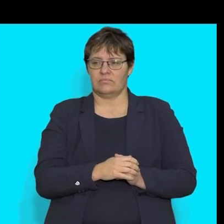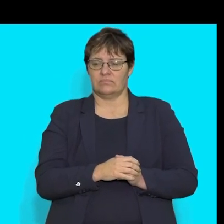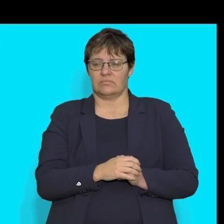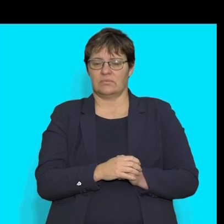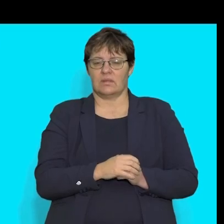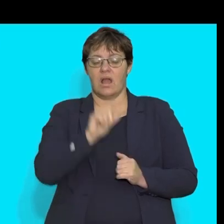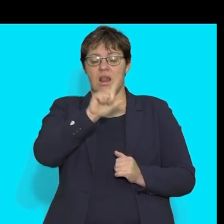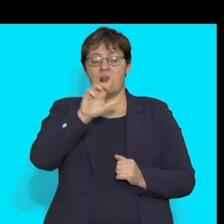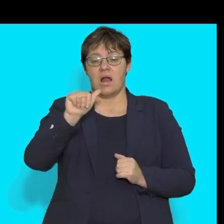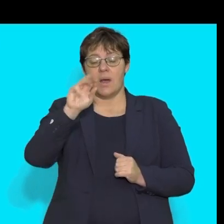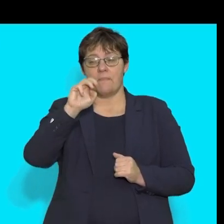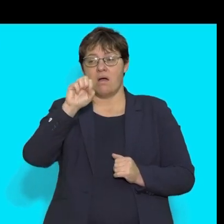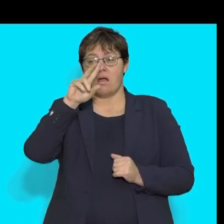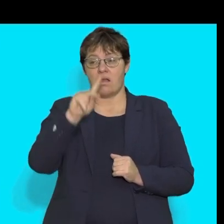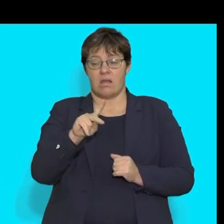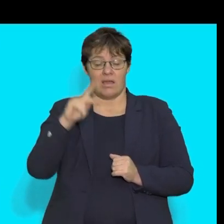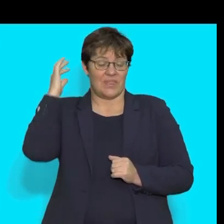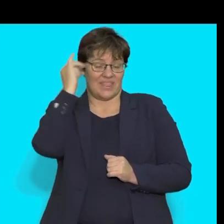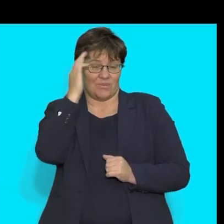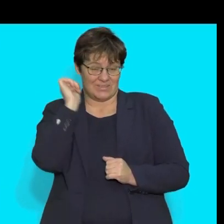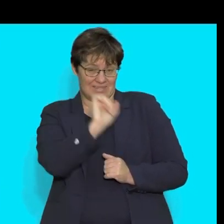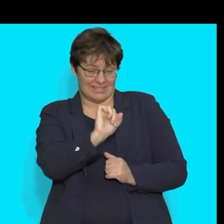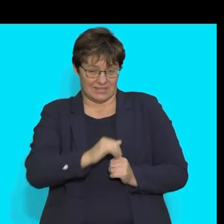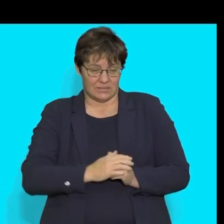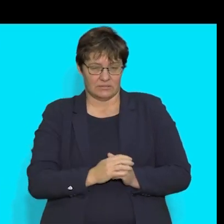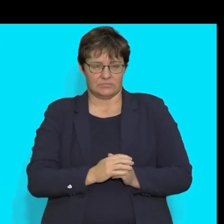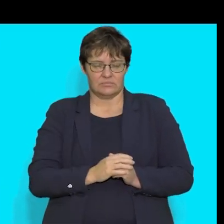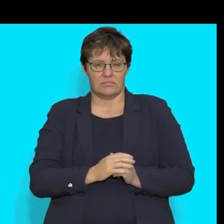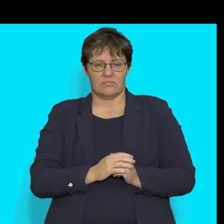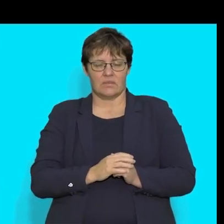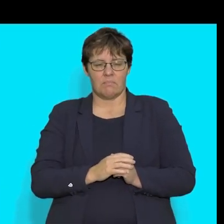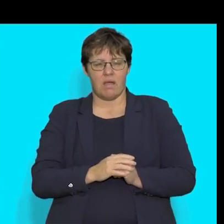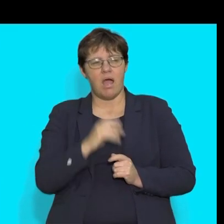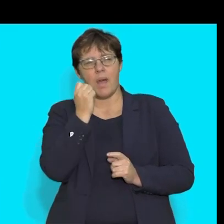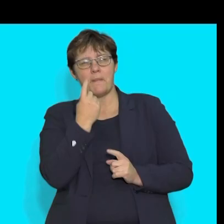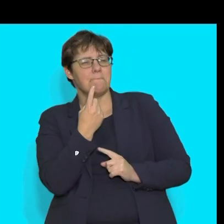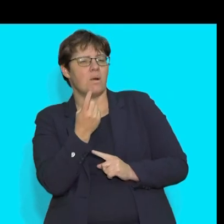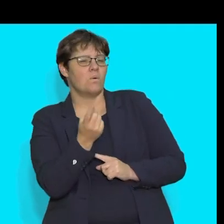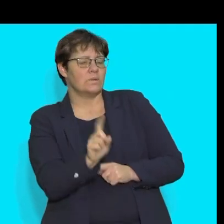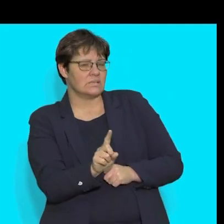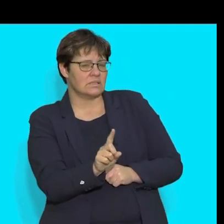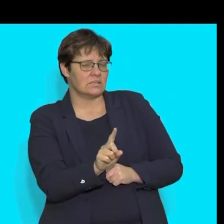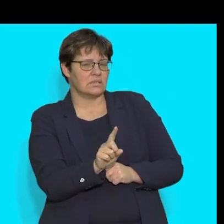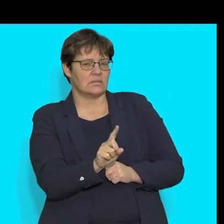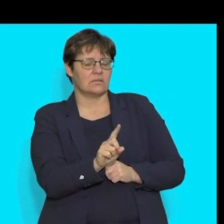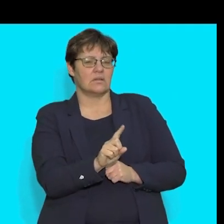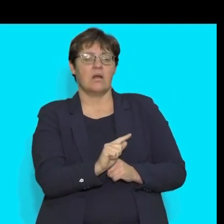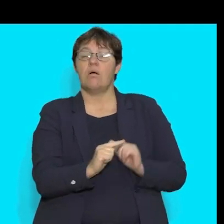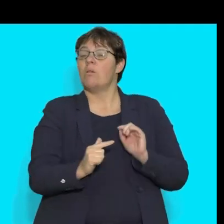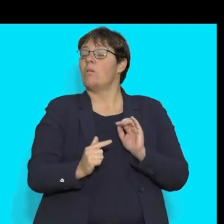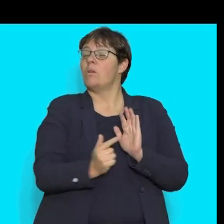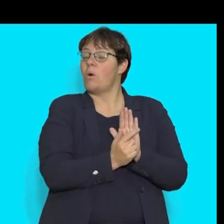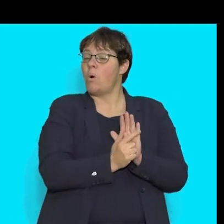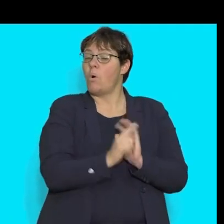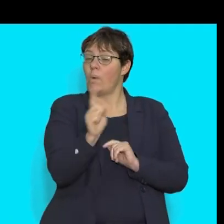So when we talk of Lamarckism or Lamarck's theory, what often comes to mind is the law of